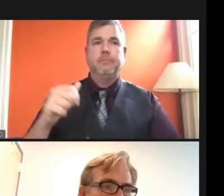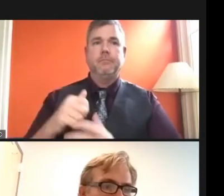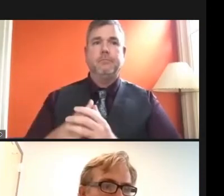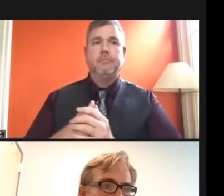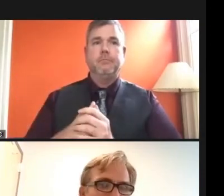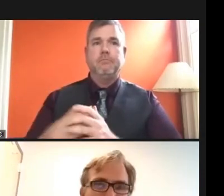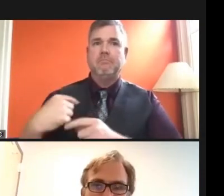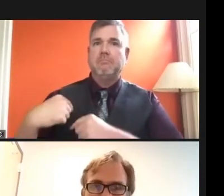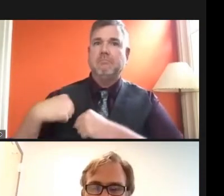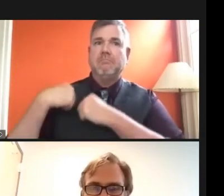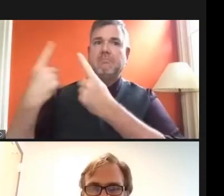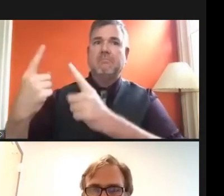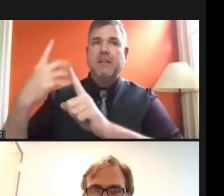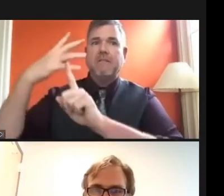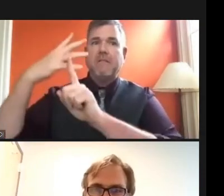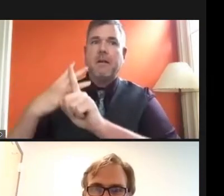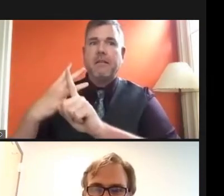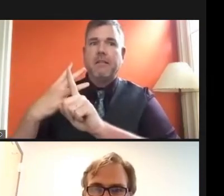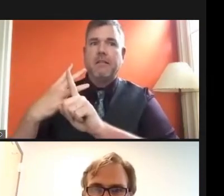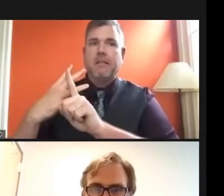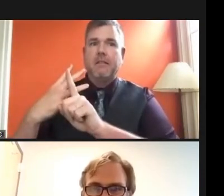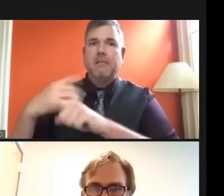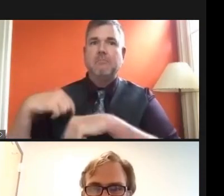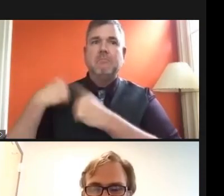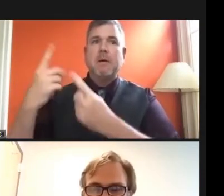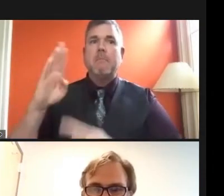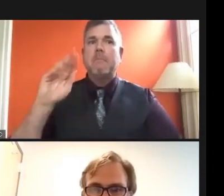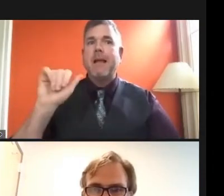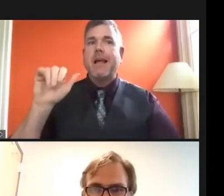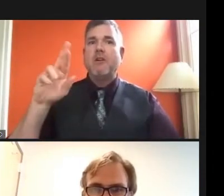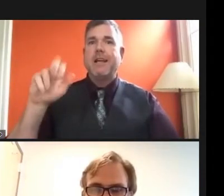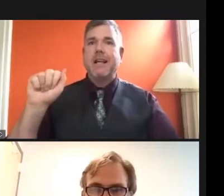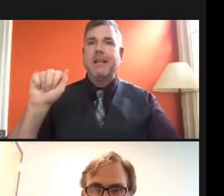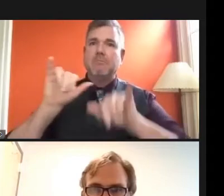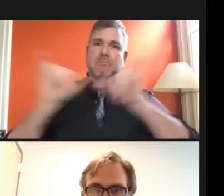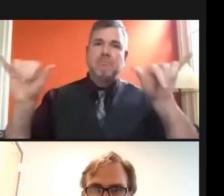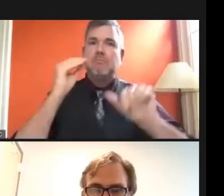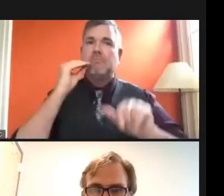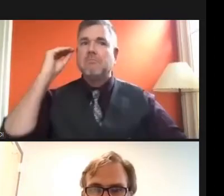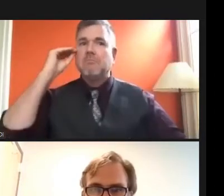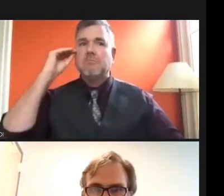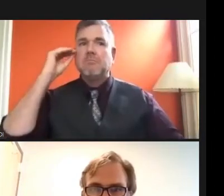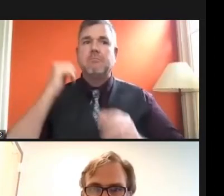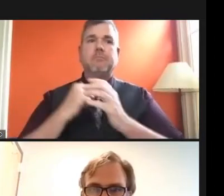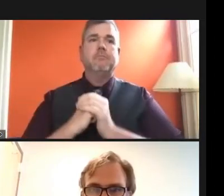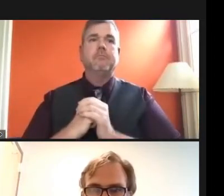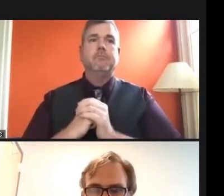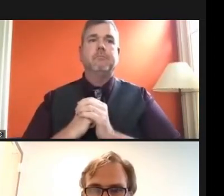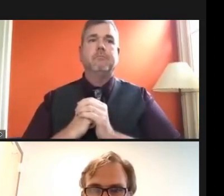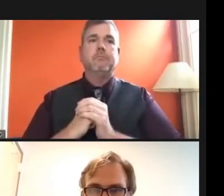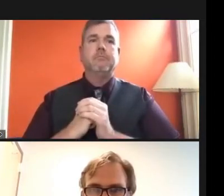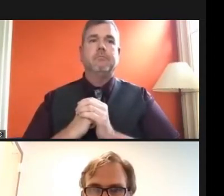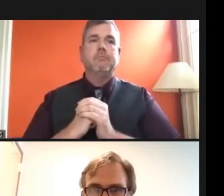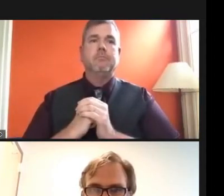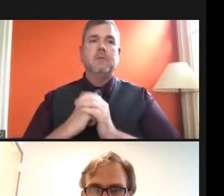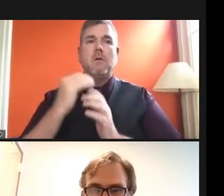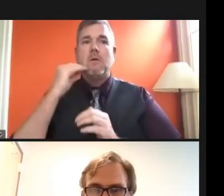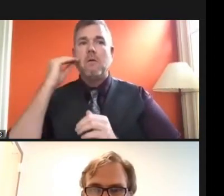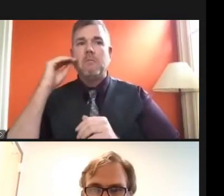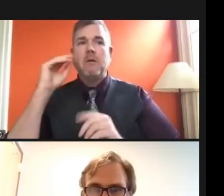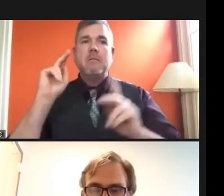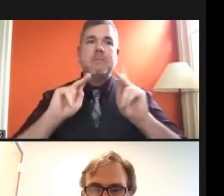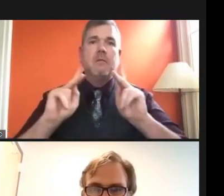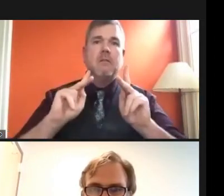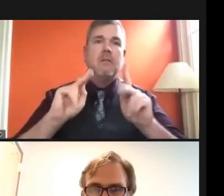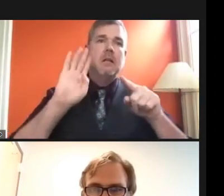in response to the COVID-19 pandemic. Residents and businesses have had to make major changes to adapt to the pandemic.